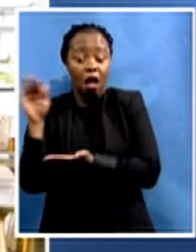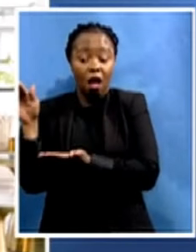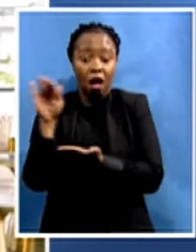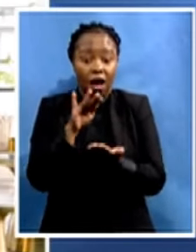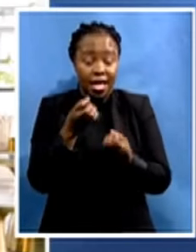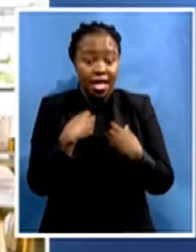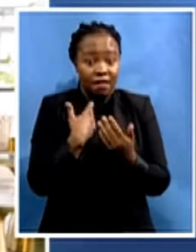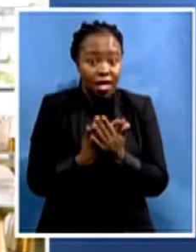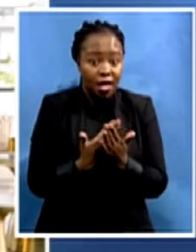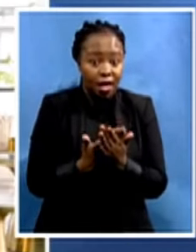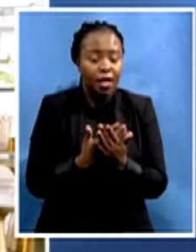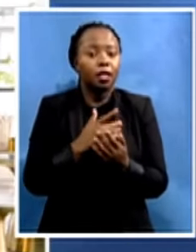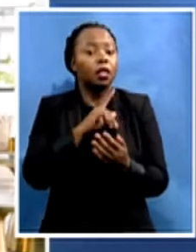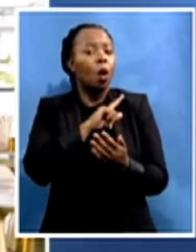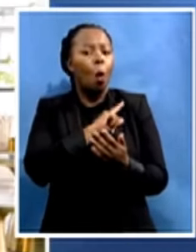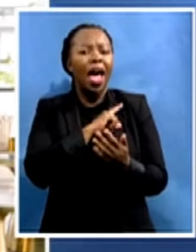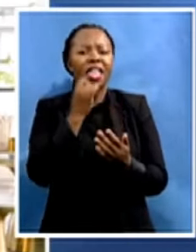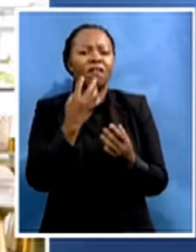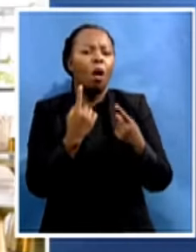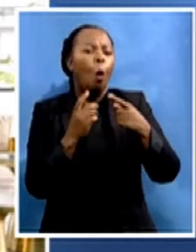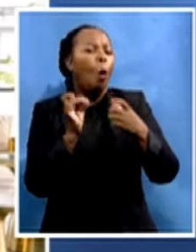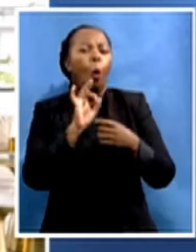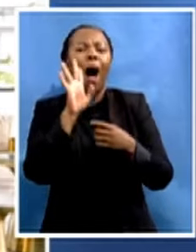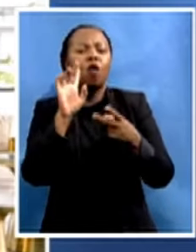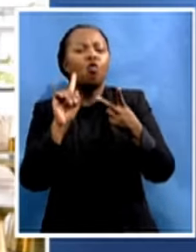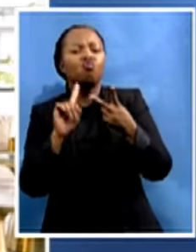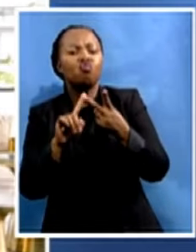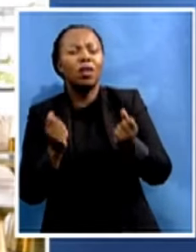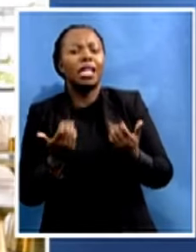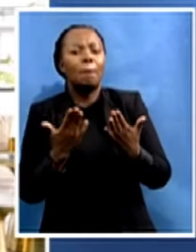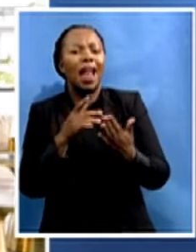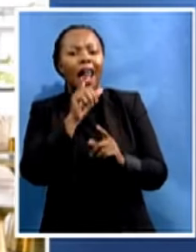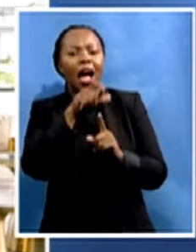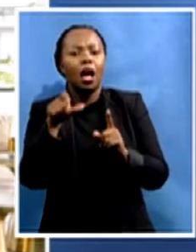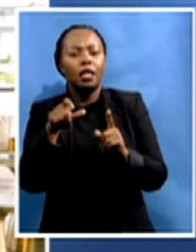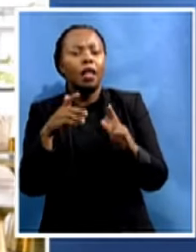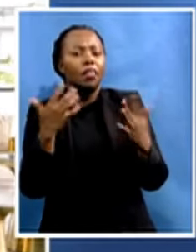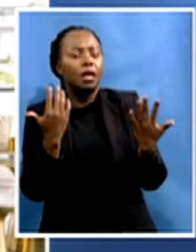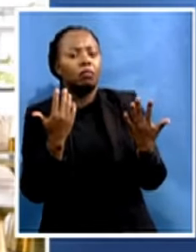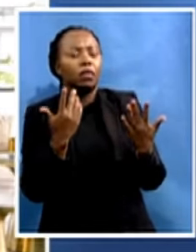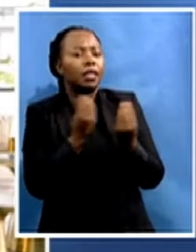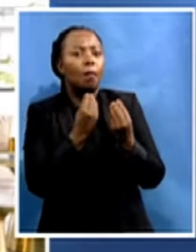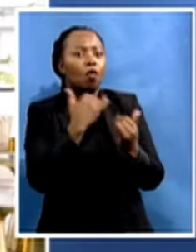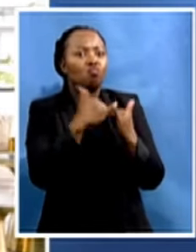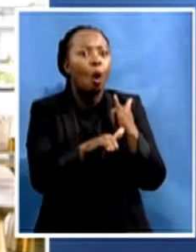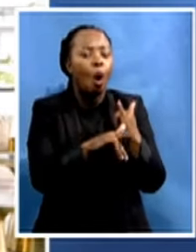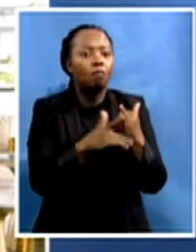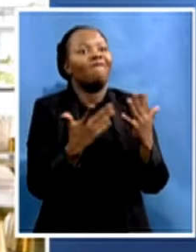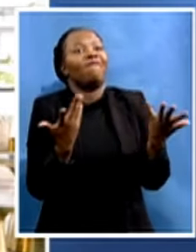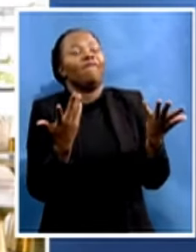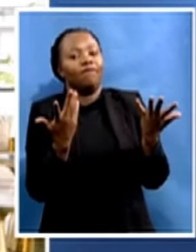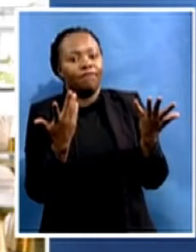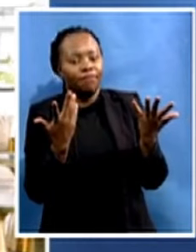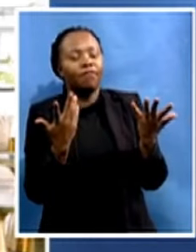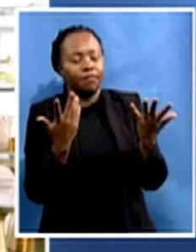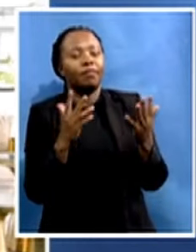or two suppliers and something goes wrong with one of the suppliers, it has got a serious impact on the rollout. For example,